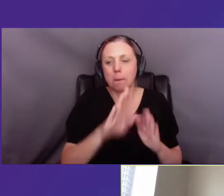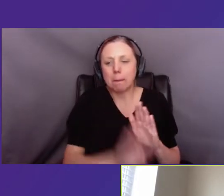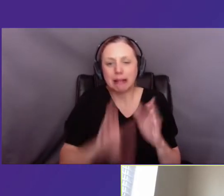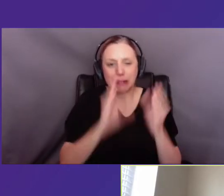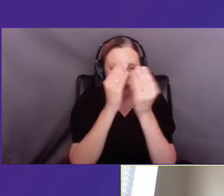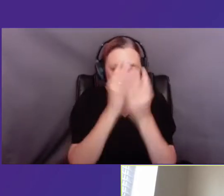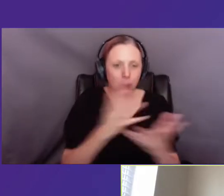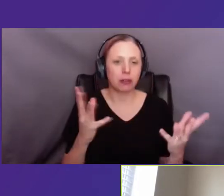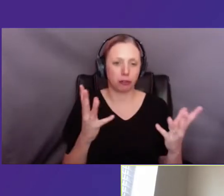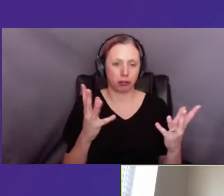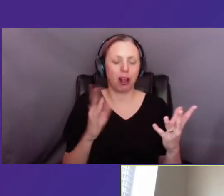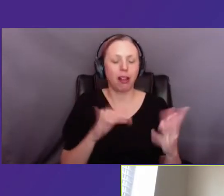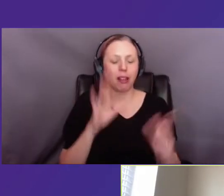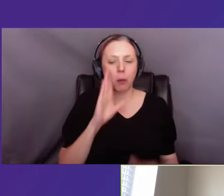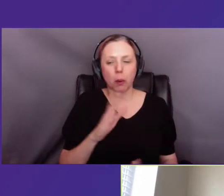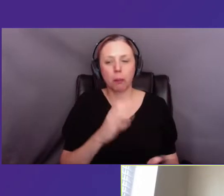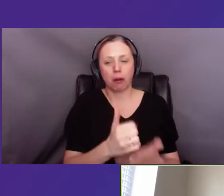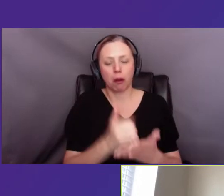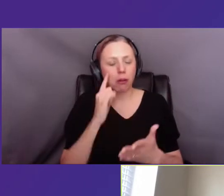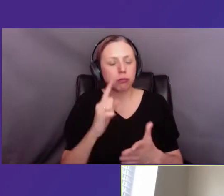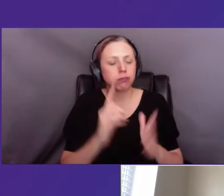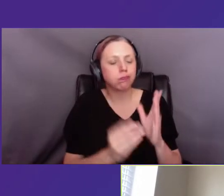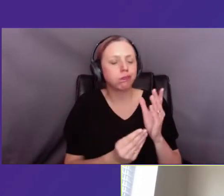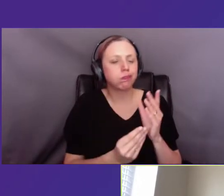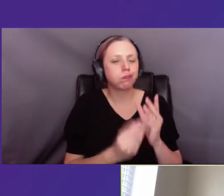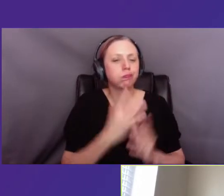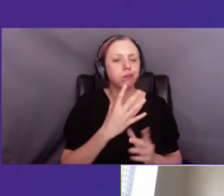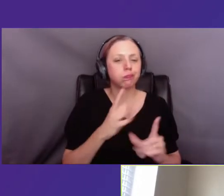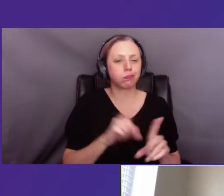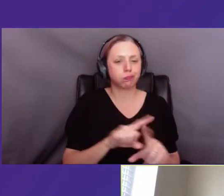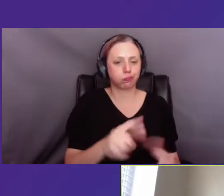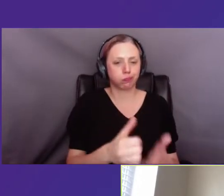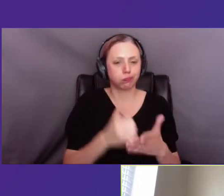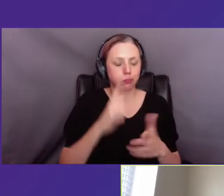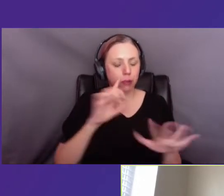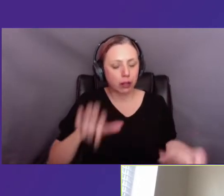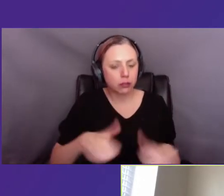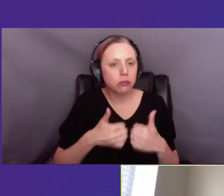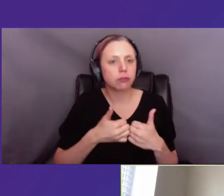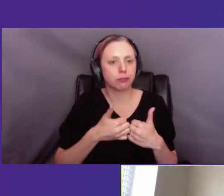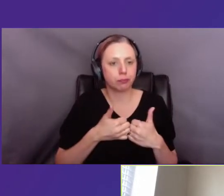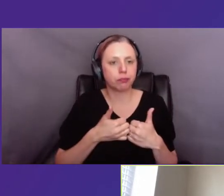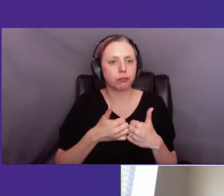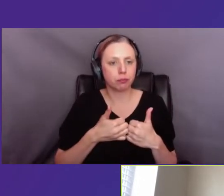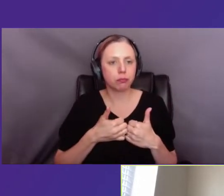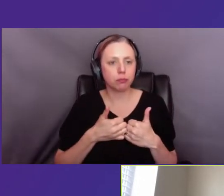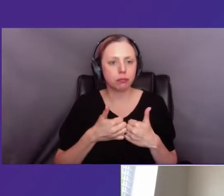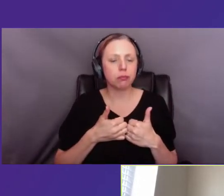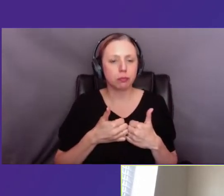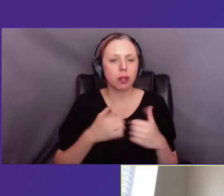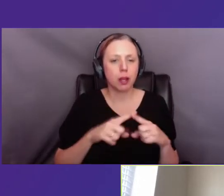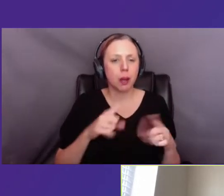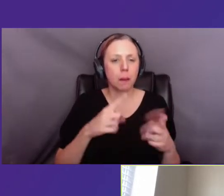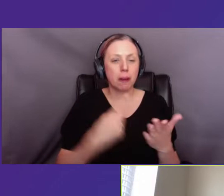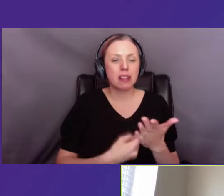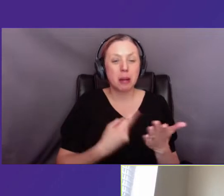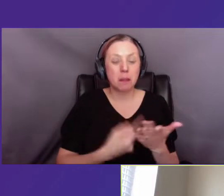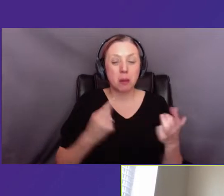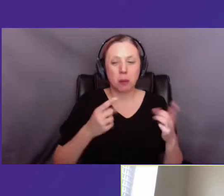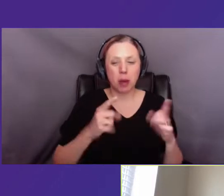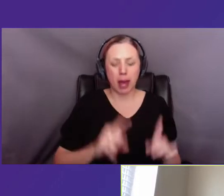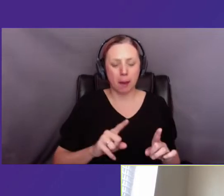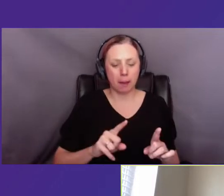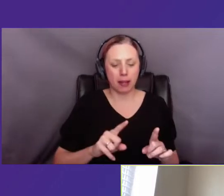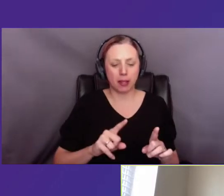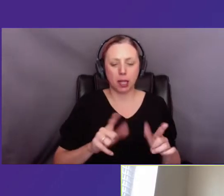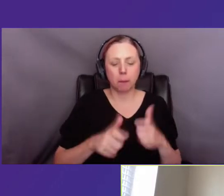very helpful for growth and, you know, very helpful for being challenged. But at the same time, the meat of our work with young people